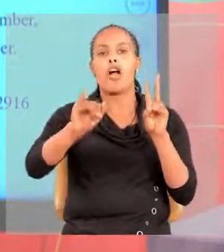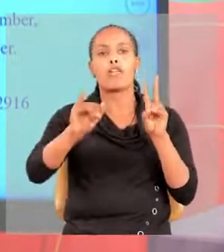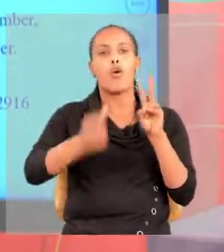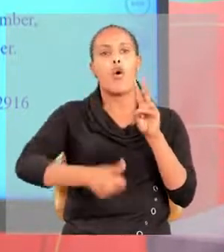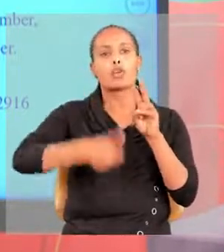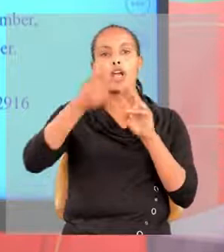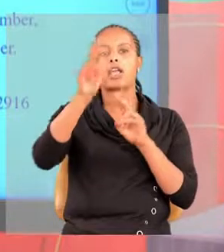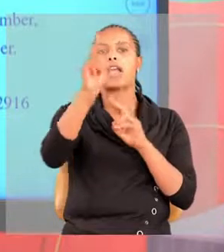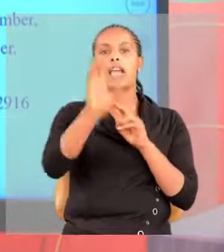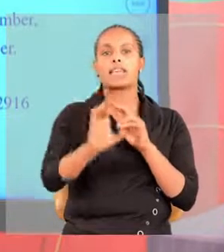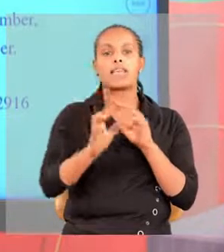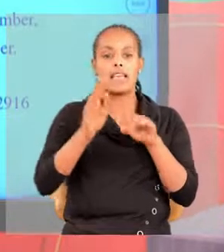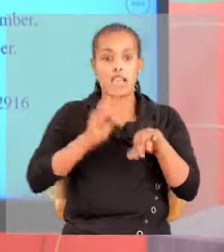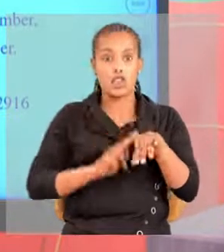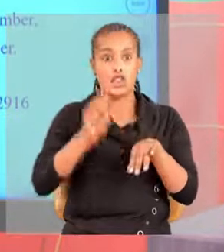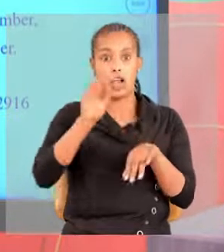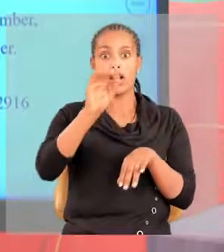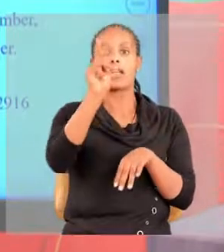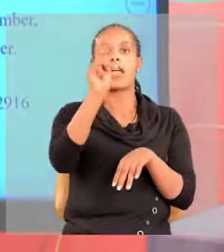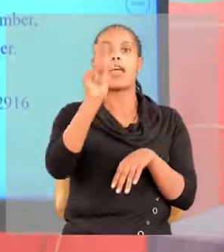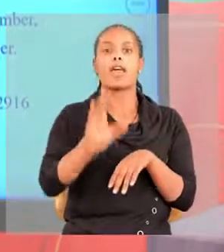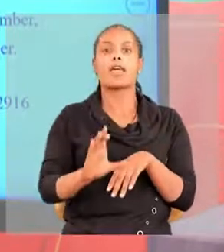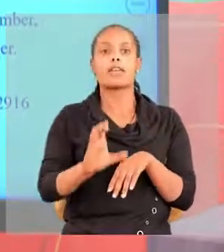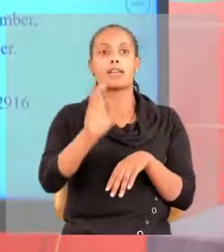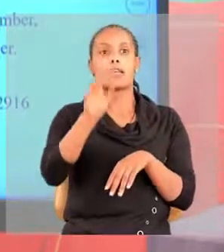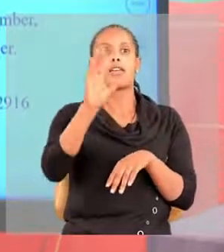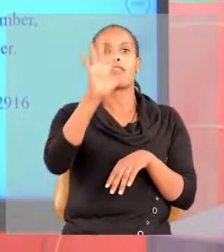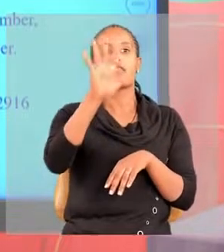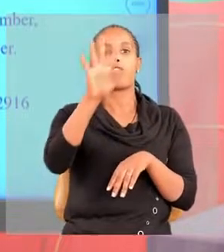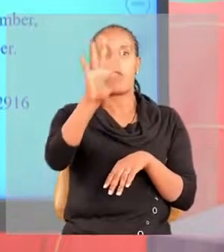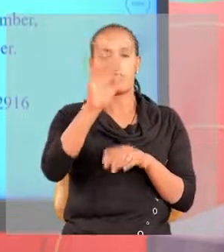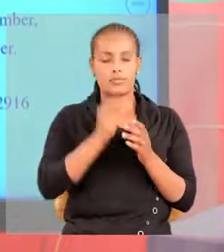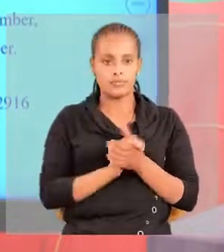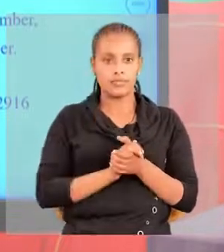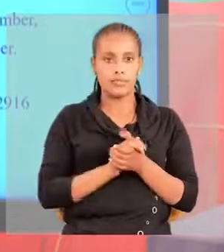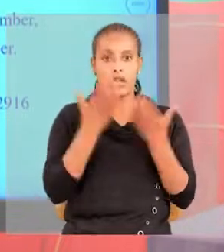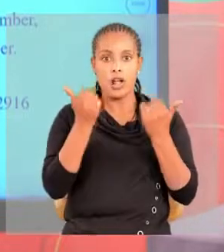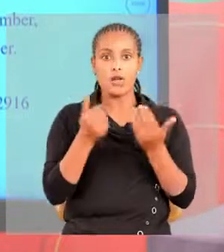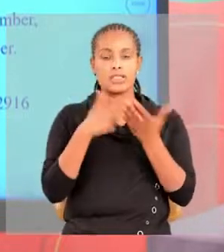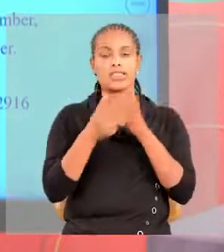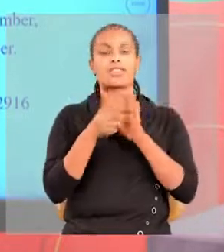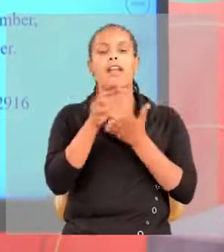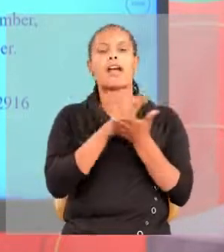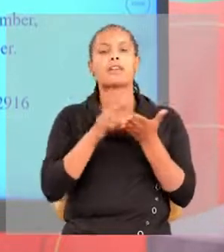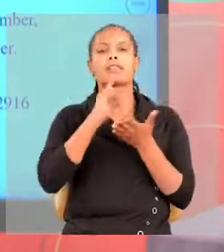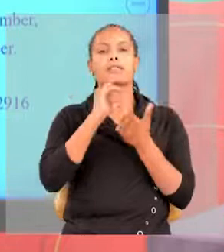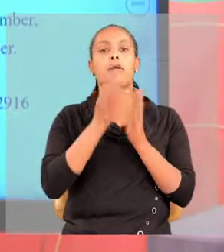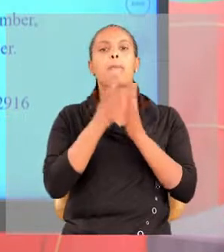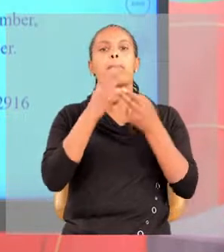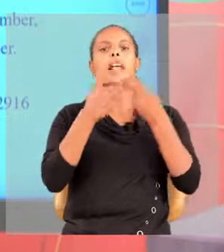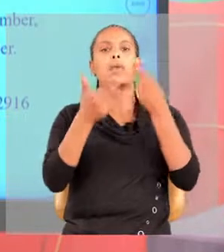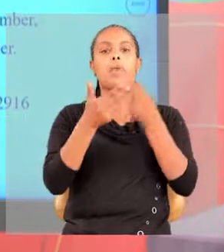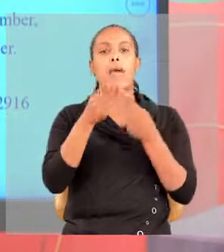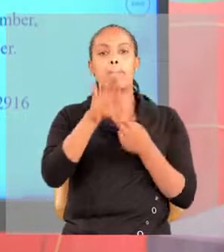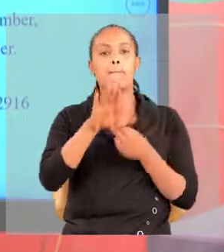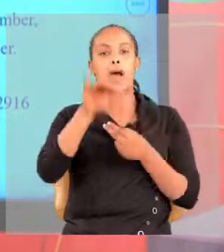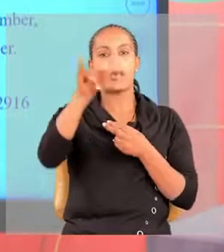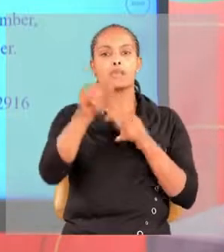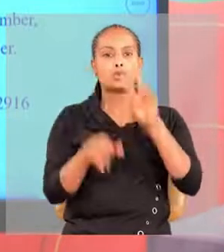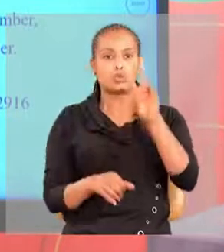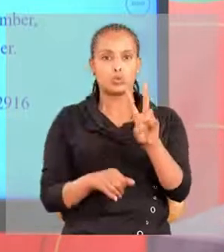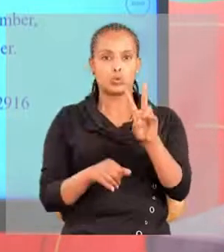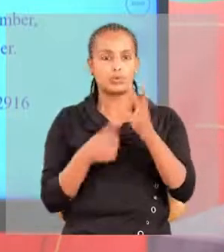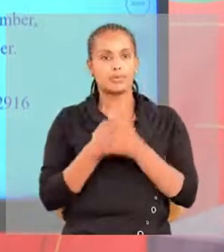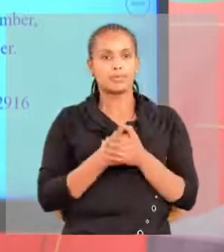case, initial casing is 54. Now this reaction is multiplied by 2.